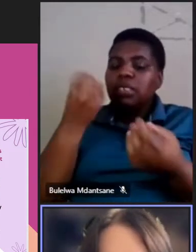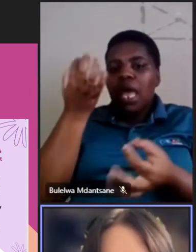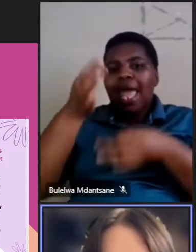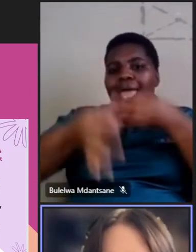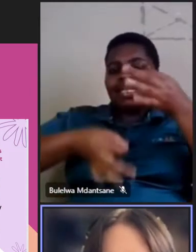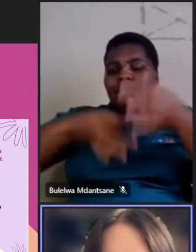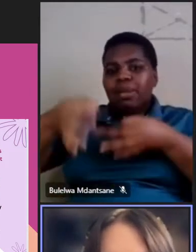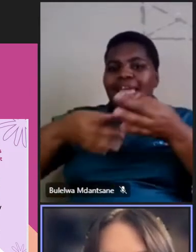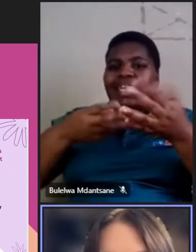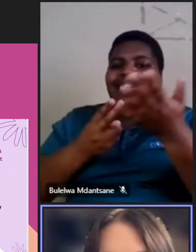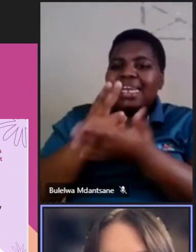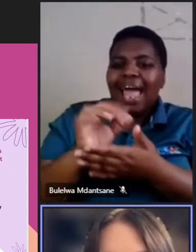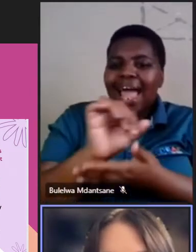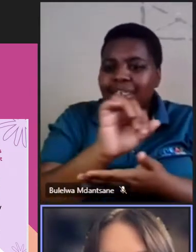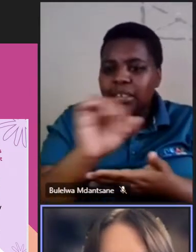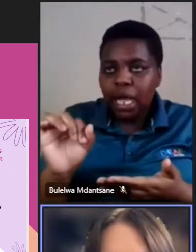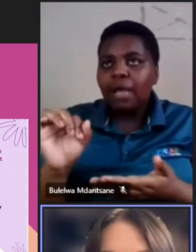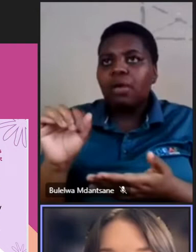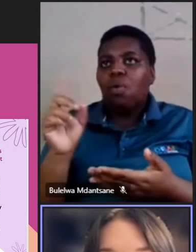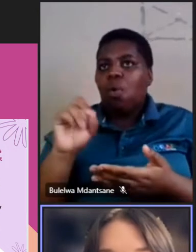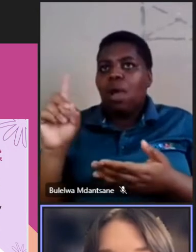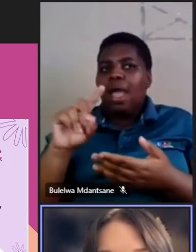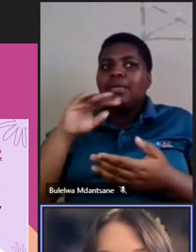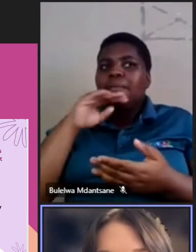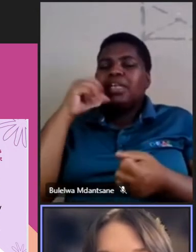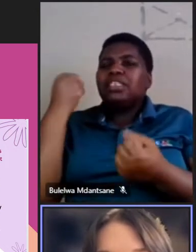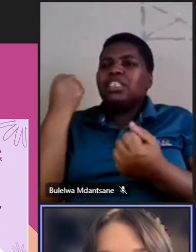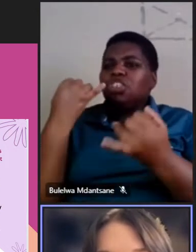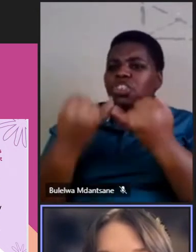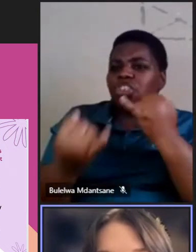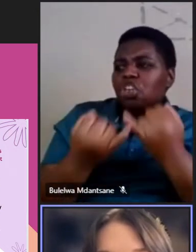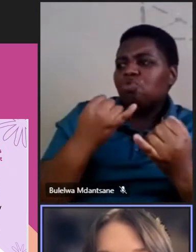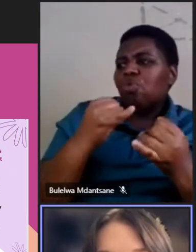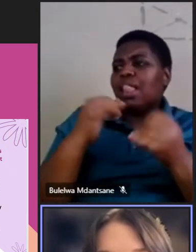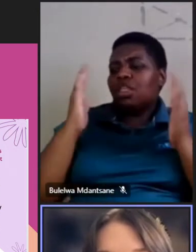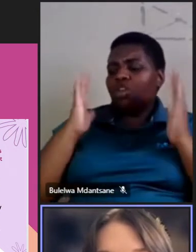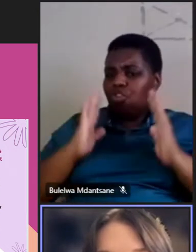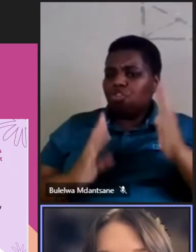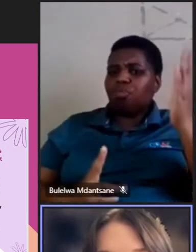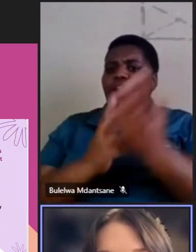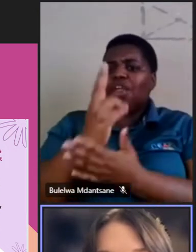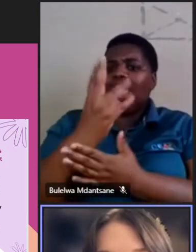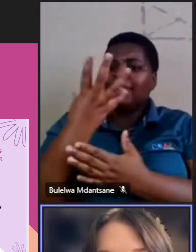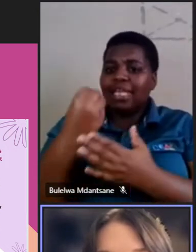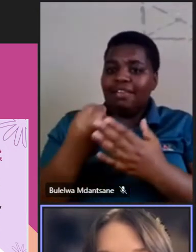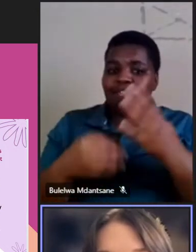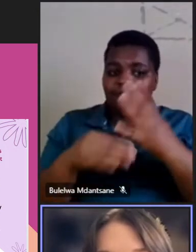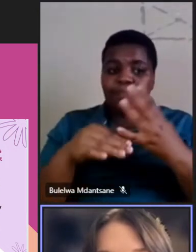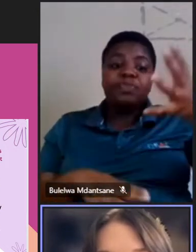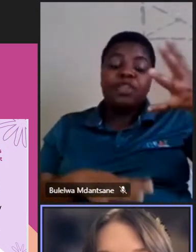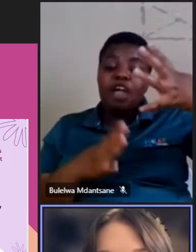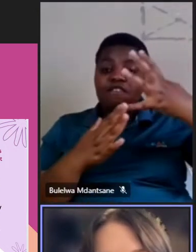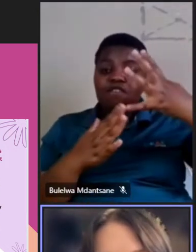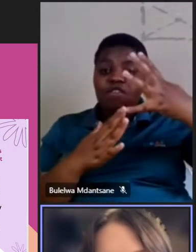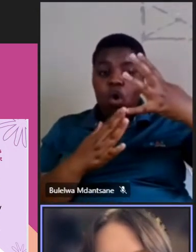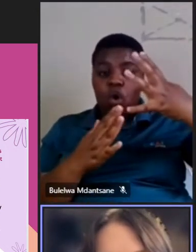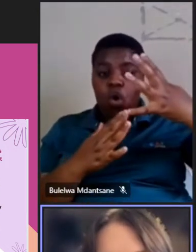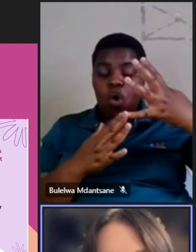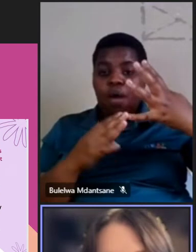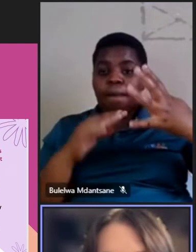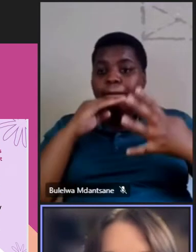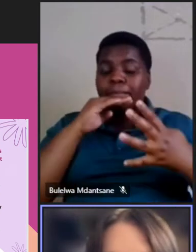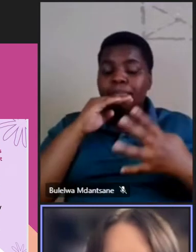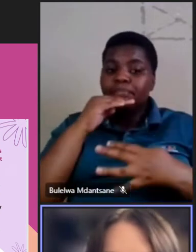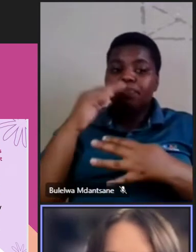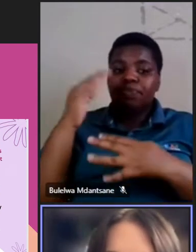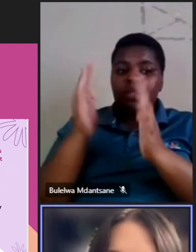being mentioned. So this includes our sexual and reproductive rights as well as human rights. The fourth icon we have is the speech bubble and